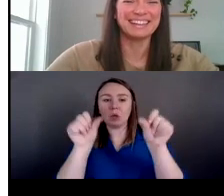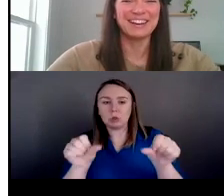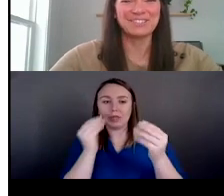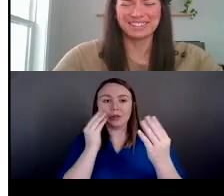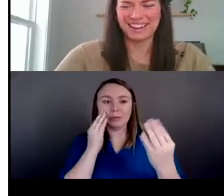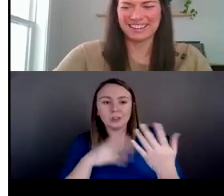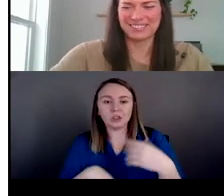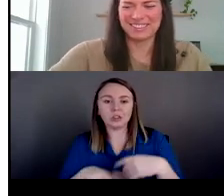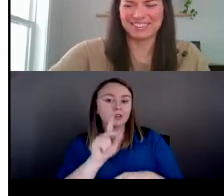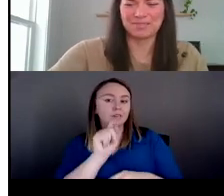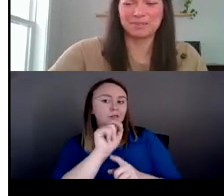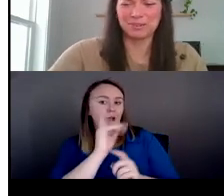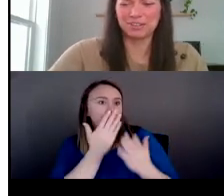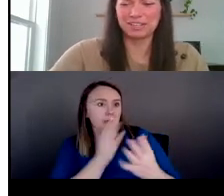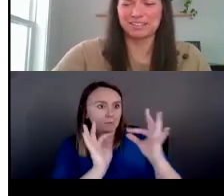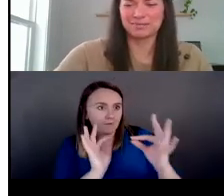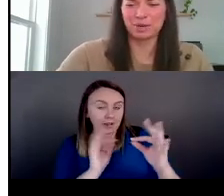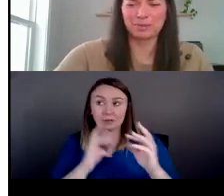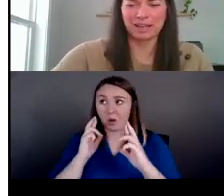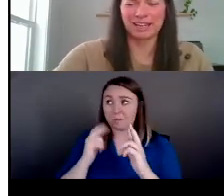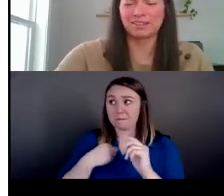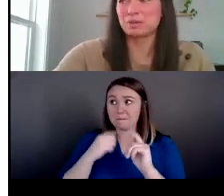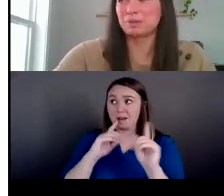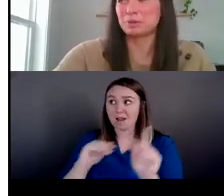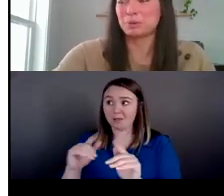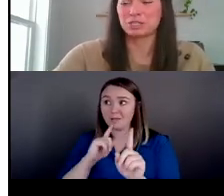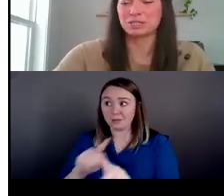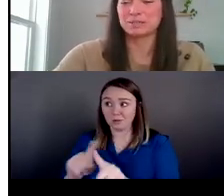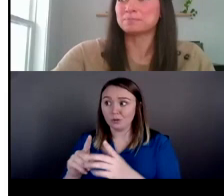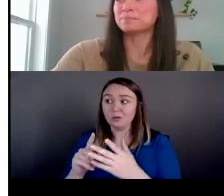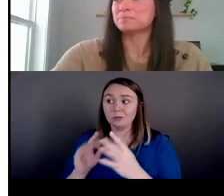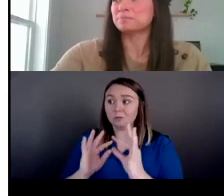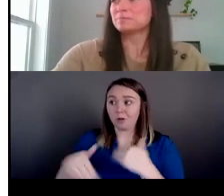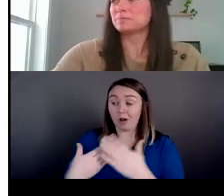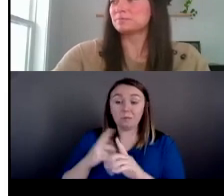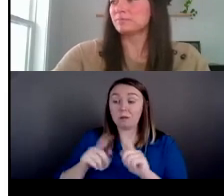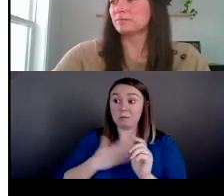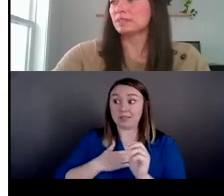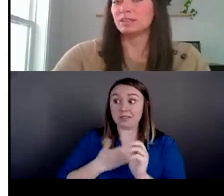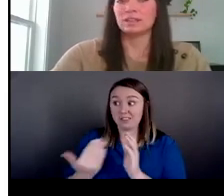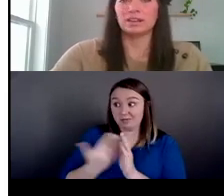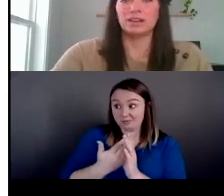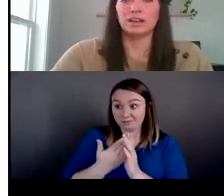Okay. Hopefully I got everything there, but feel free to break back in if people have more questions. Absolutely.